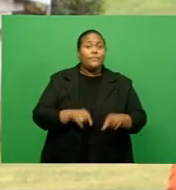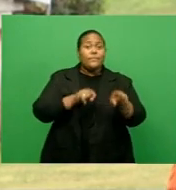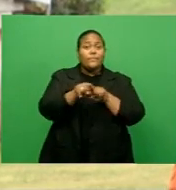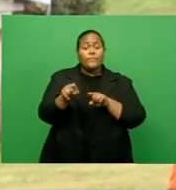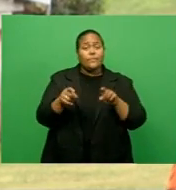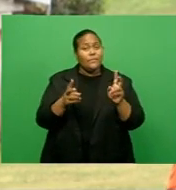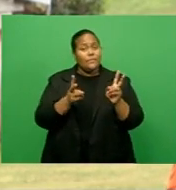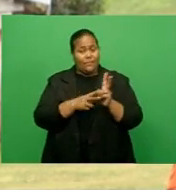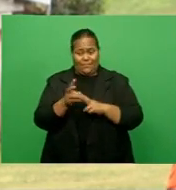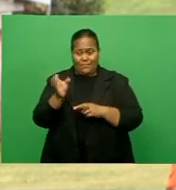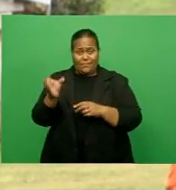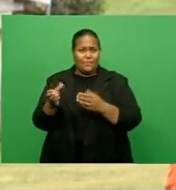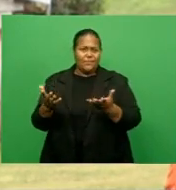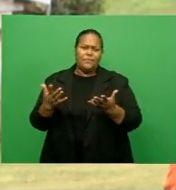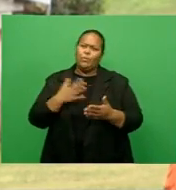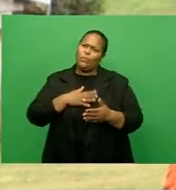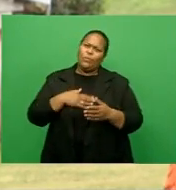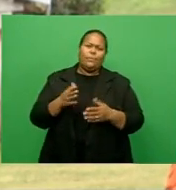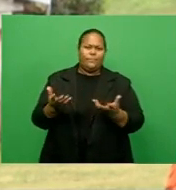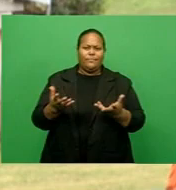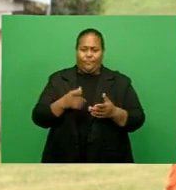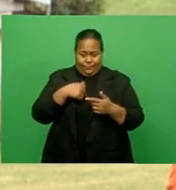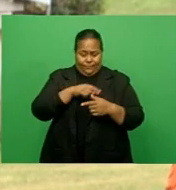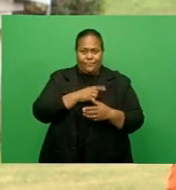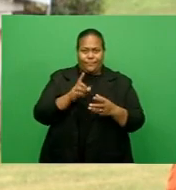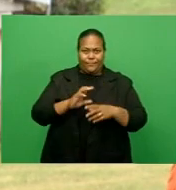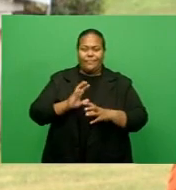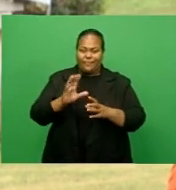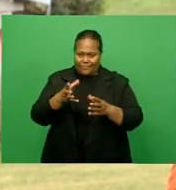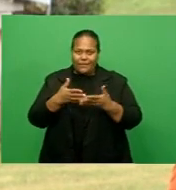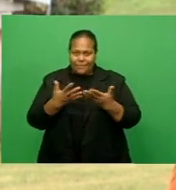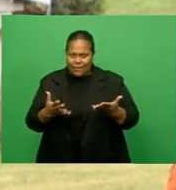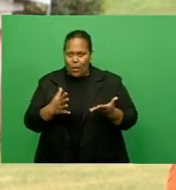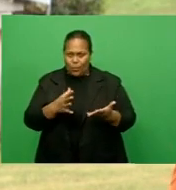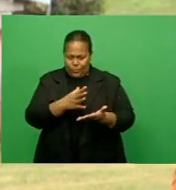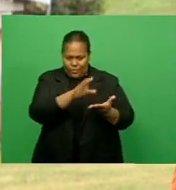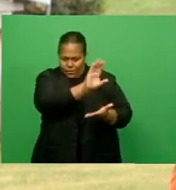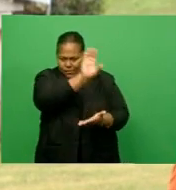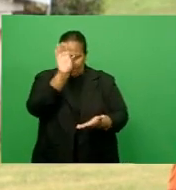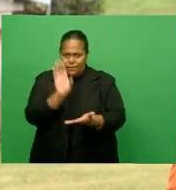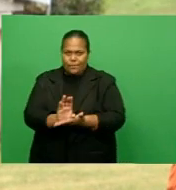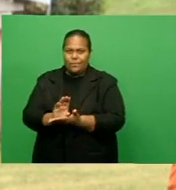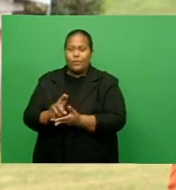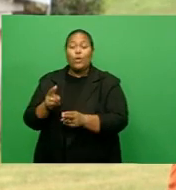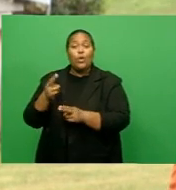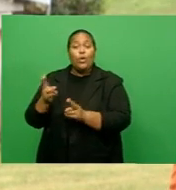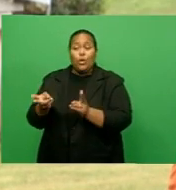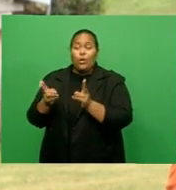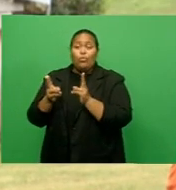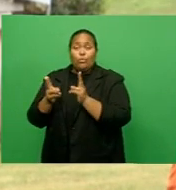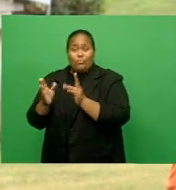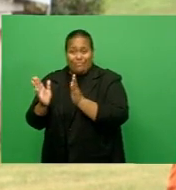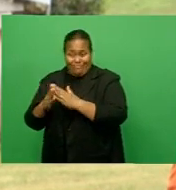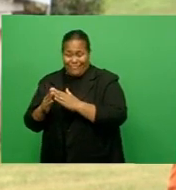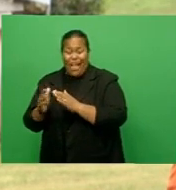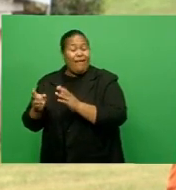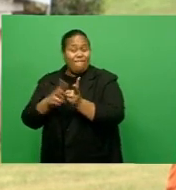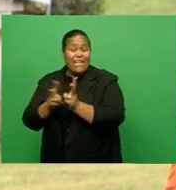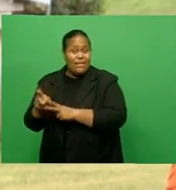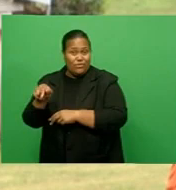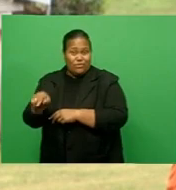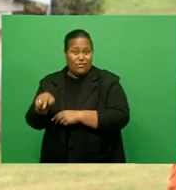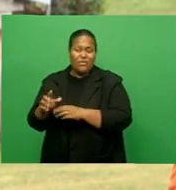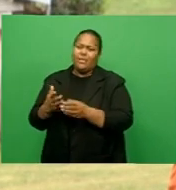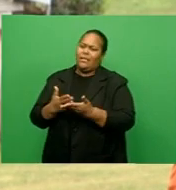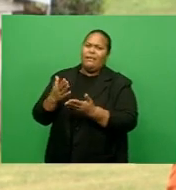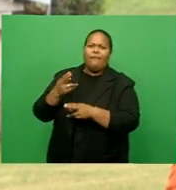We have adopted the rural multi-million-dollar project by planting Yangona and Daulo on a respective piece of land. This is going towards the second